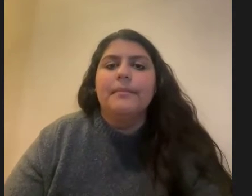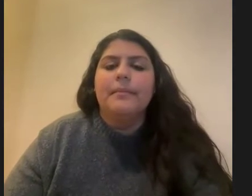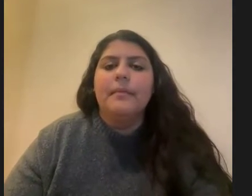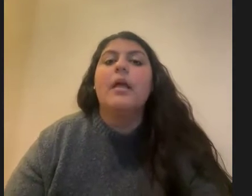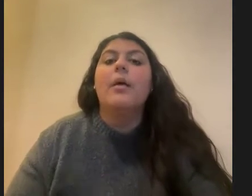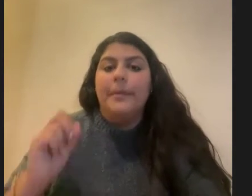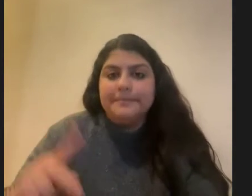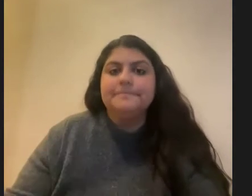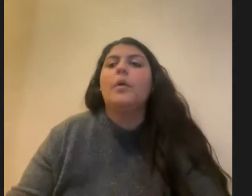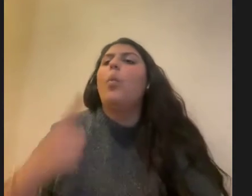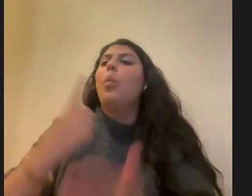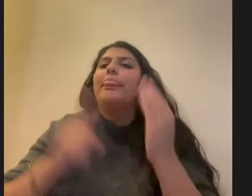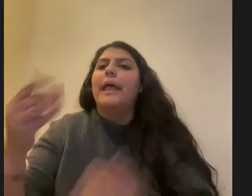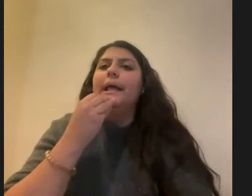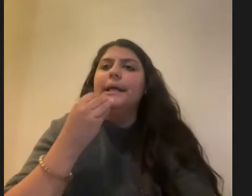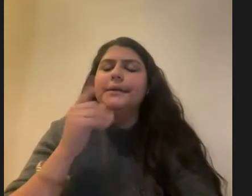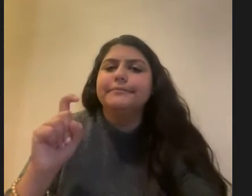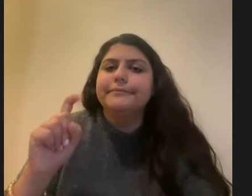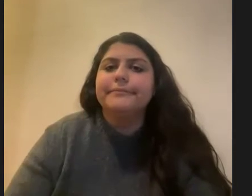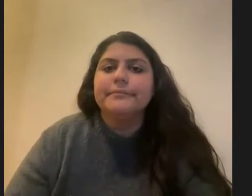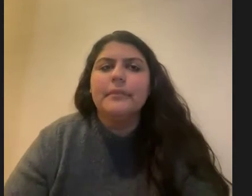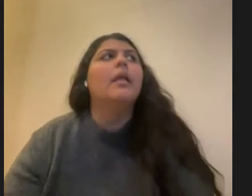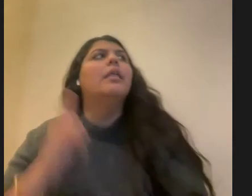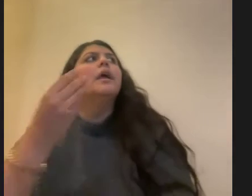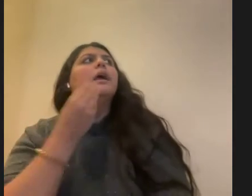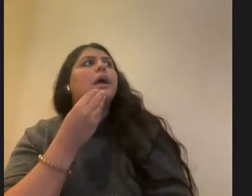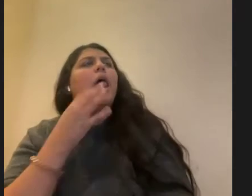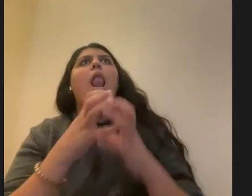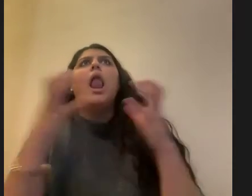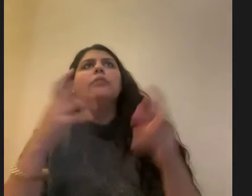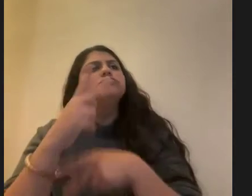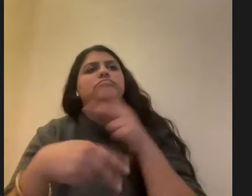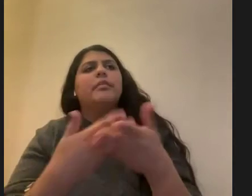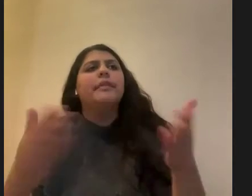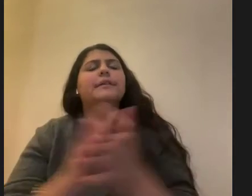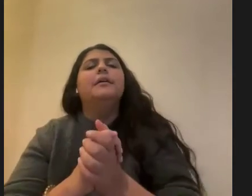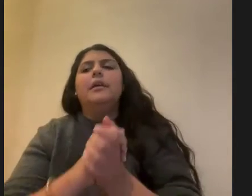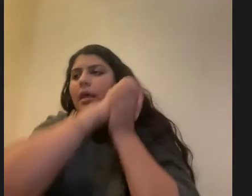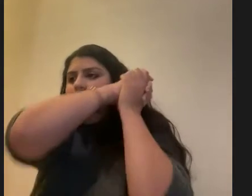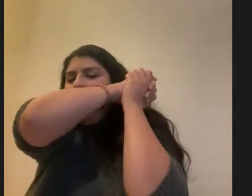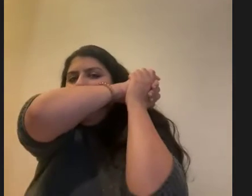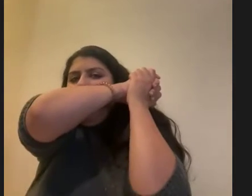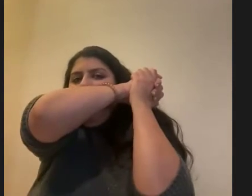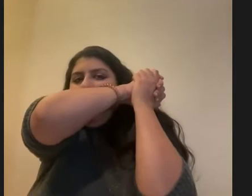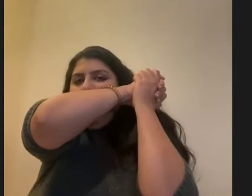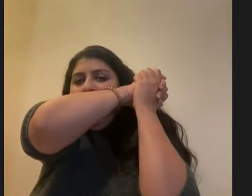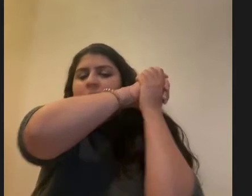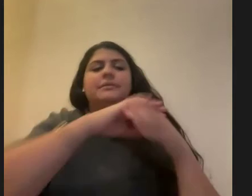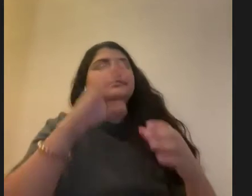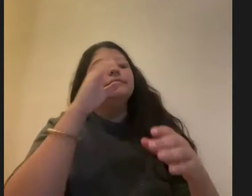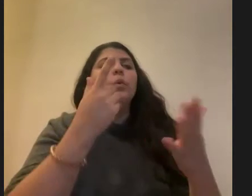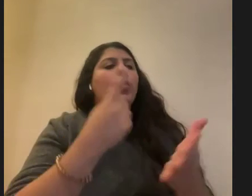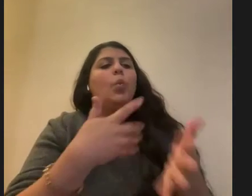What do octopuses eat? They eat lots of things. They're kind of like a little bit opportunistic, but in general,